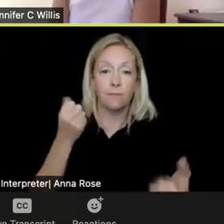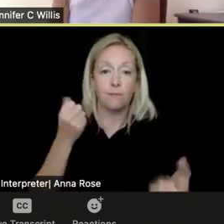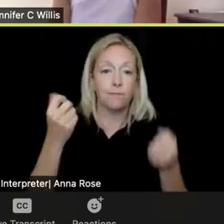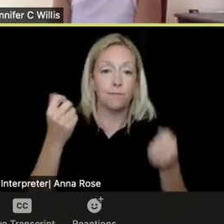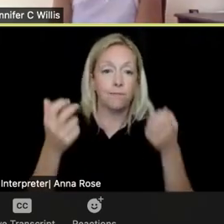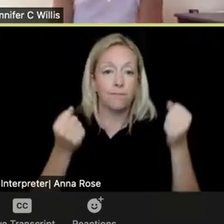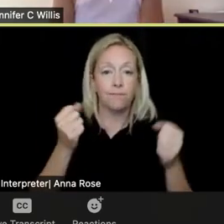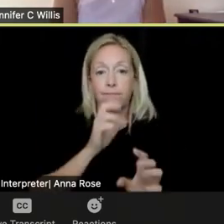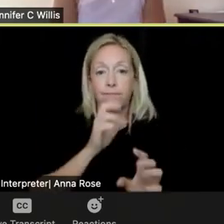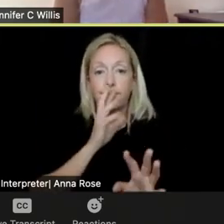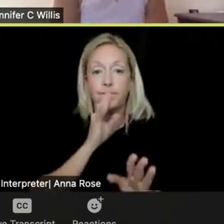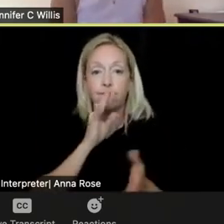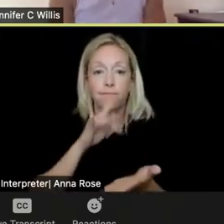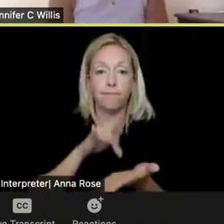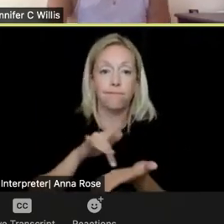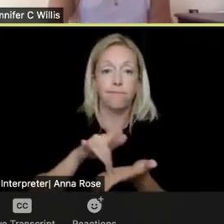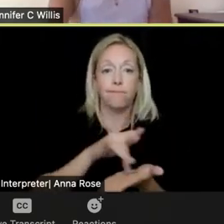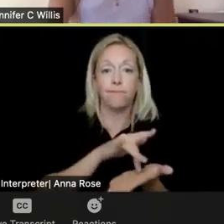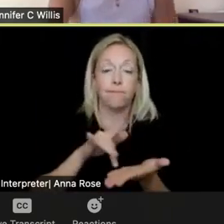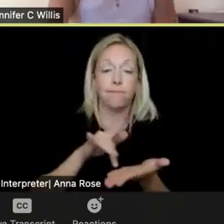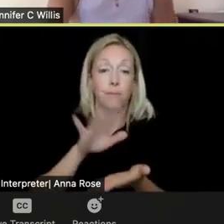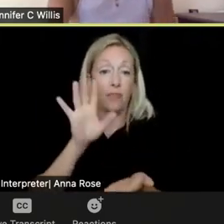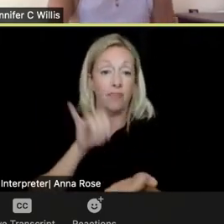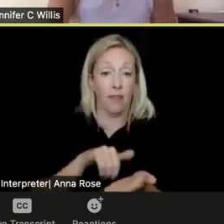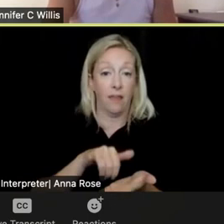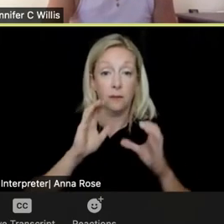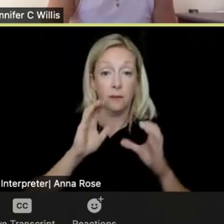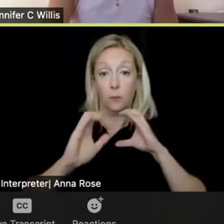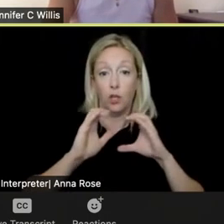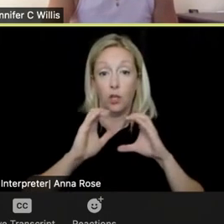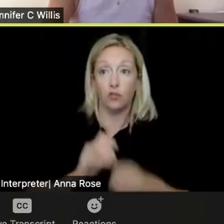and modalities of our students' communication.